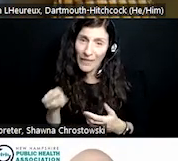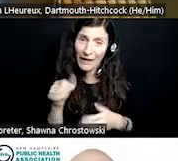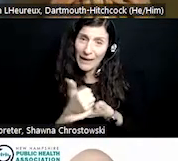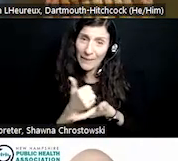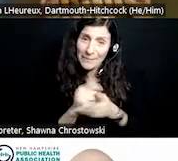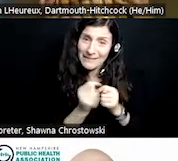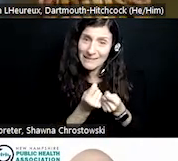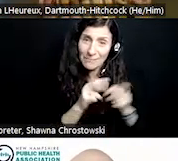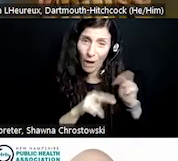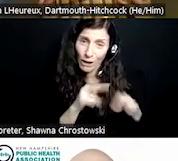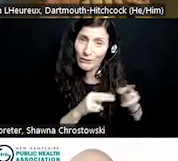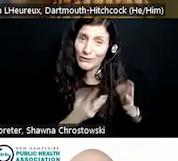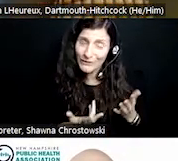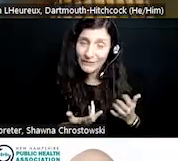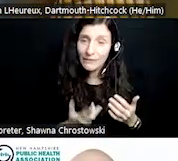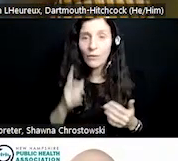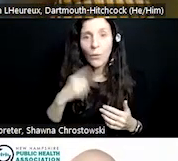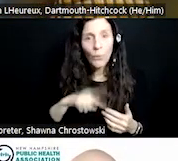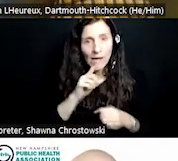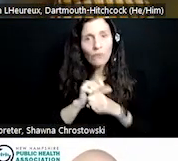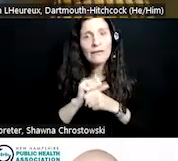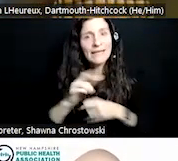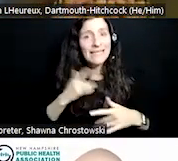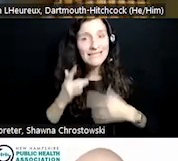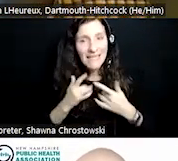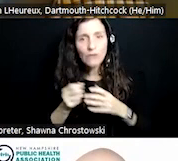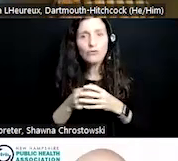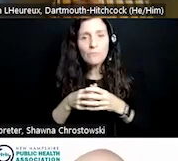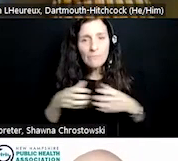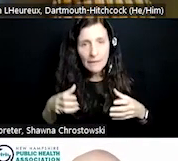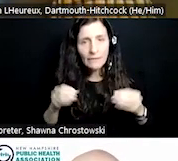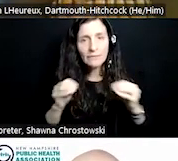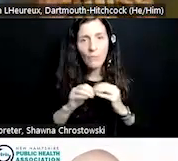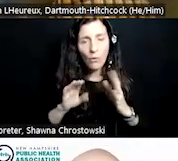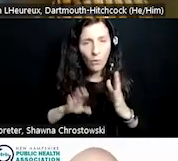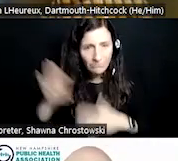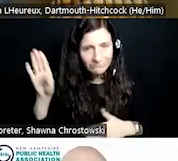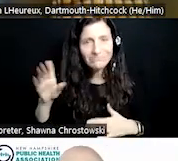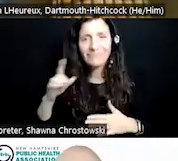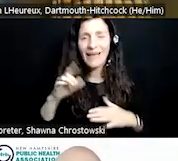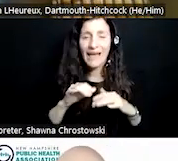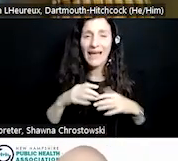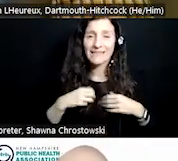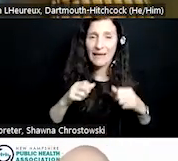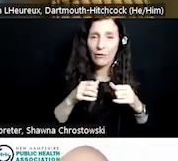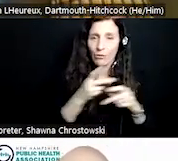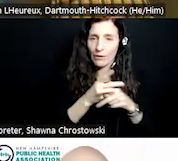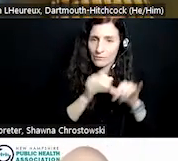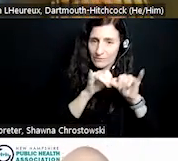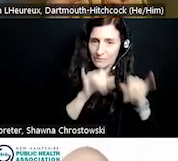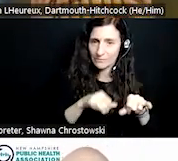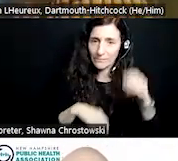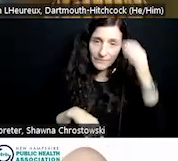that I think we're really excited to build further as a health system and really lean into, to see how this group of people,